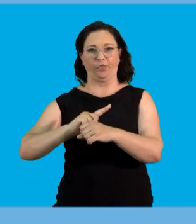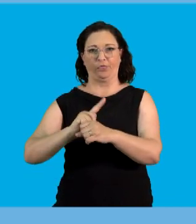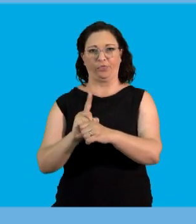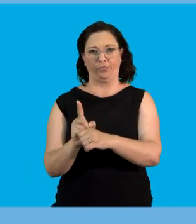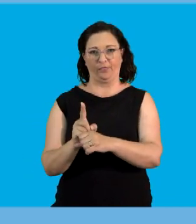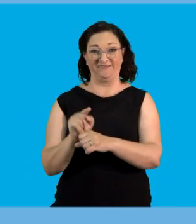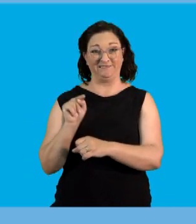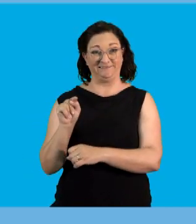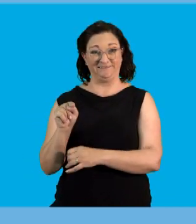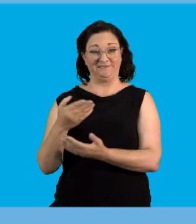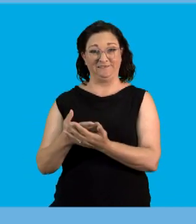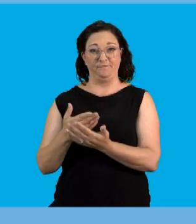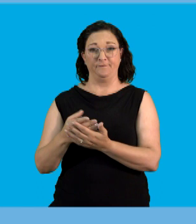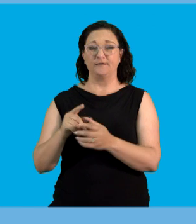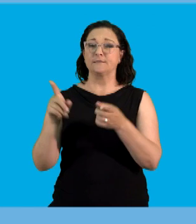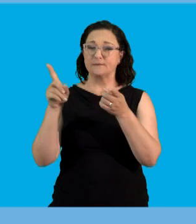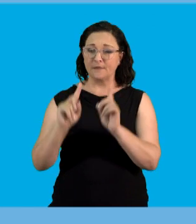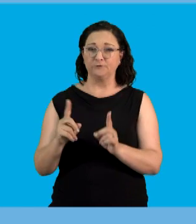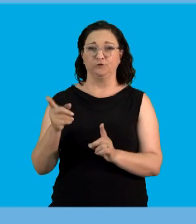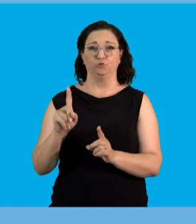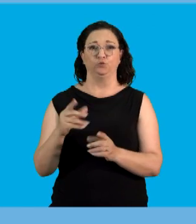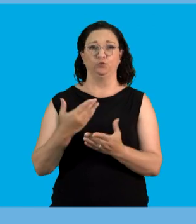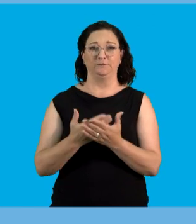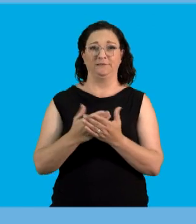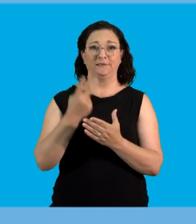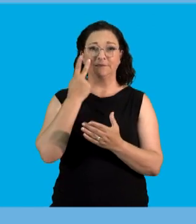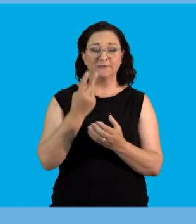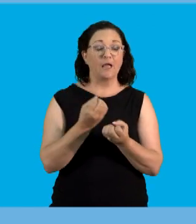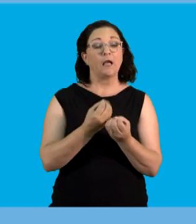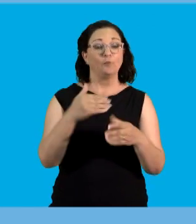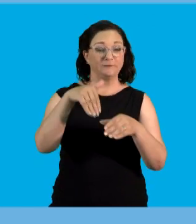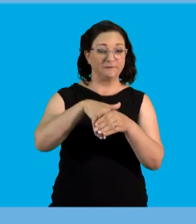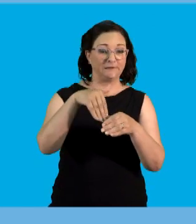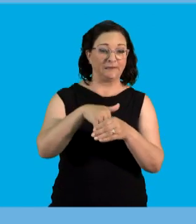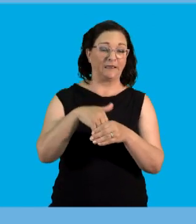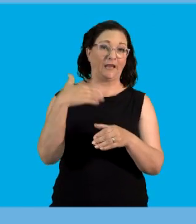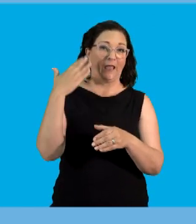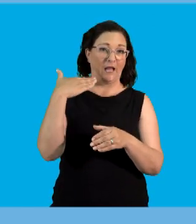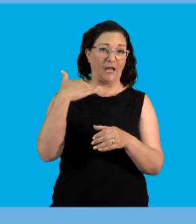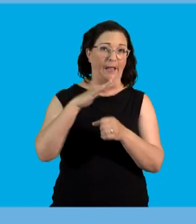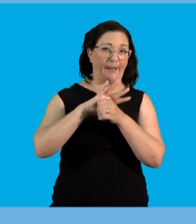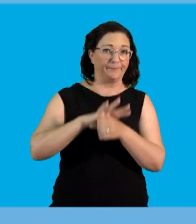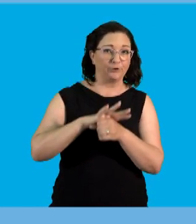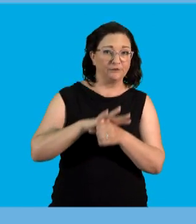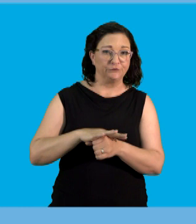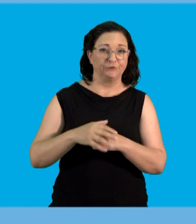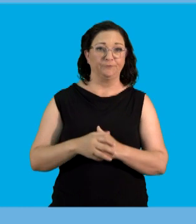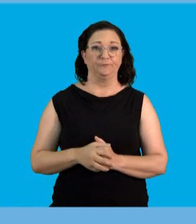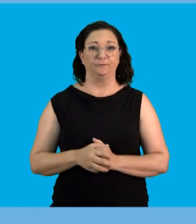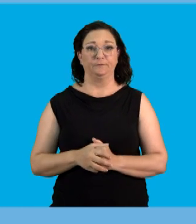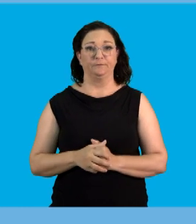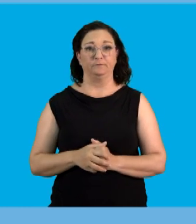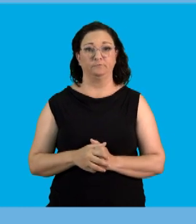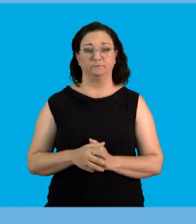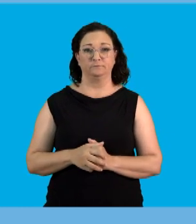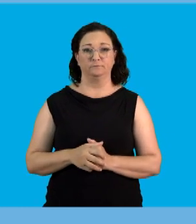tire pressure gauge. This device, it is specially designed to measure the air pressure inside the tire. So they are